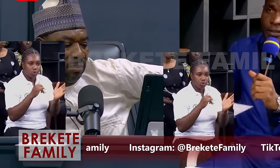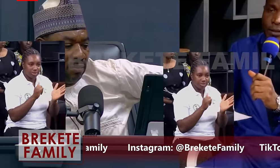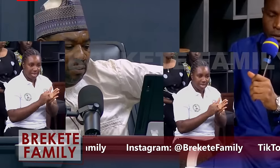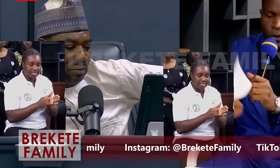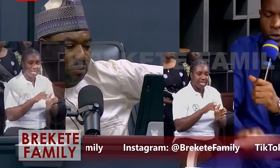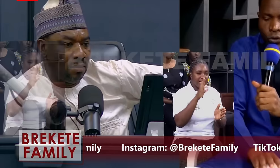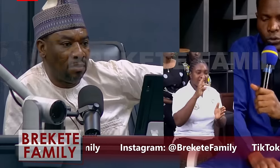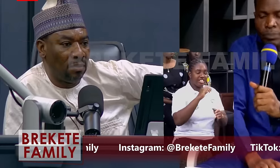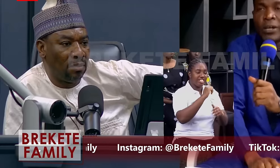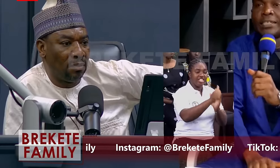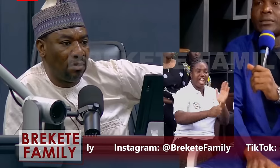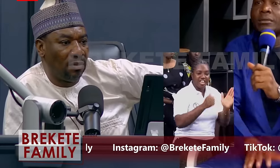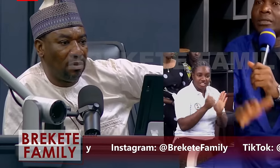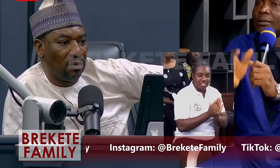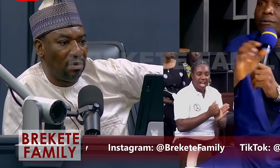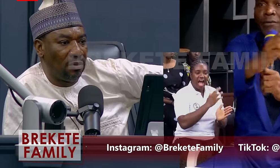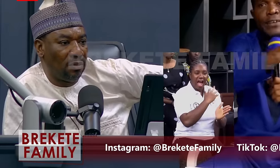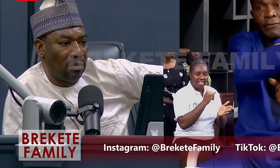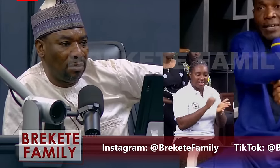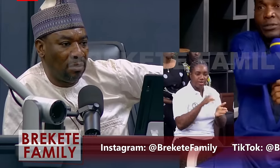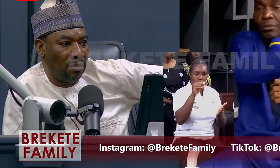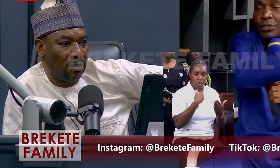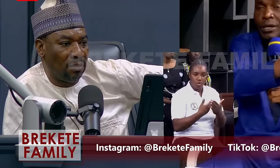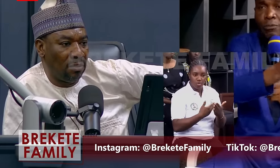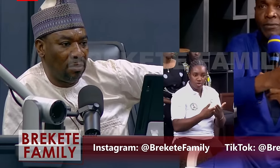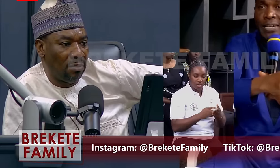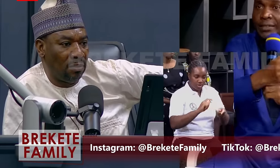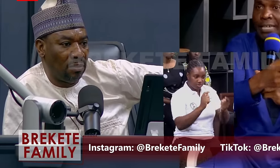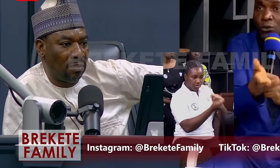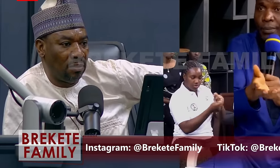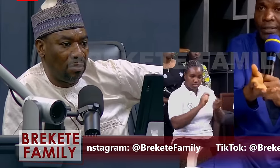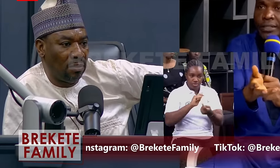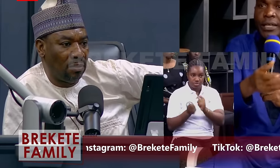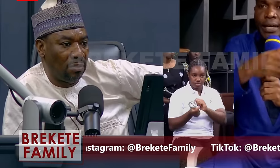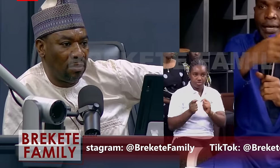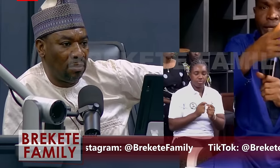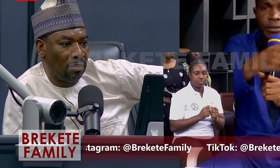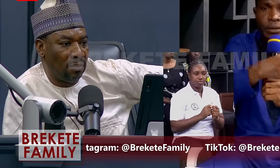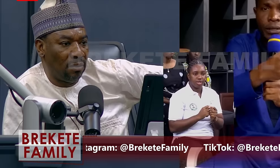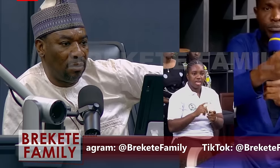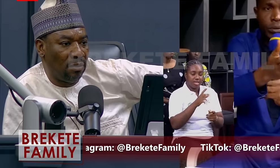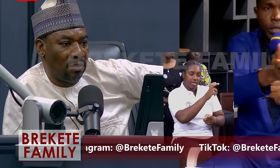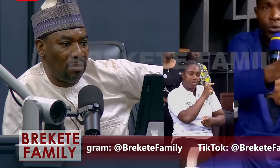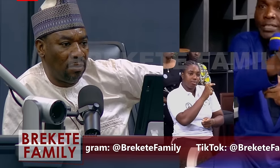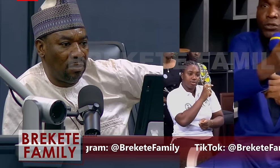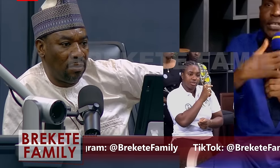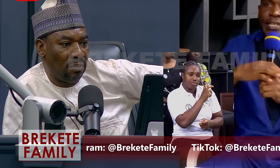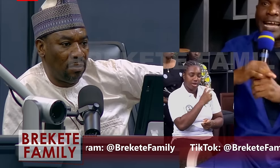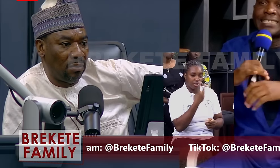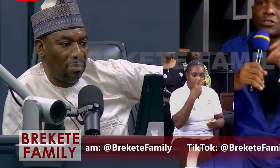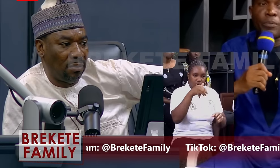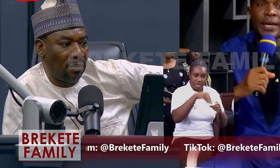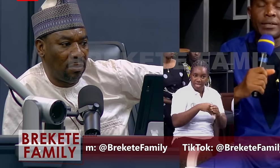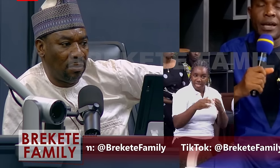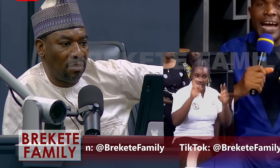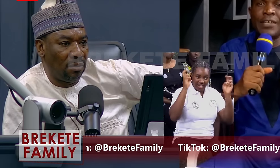hands. So police, the very fine commissioner of police, very gentleman, he looked into the case and